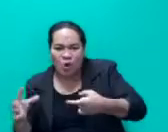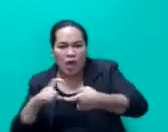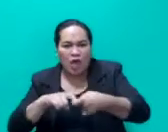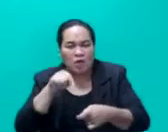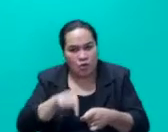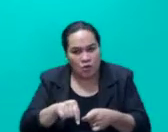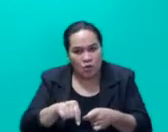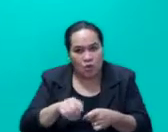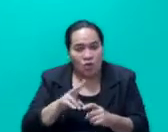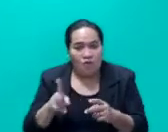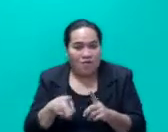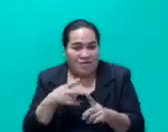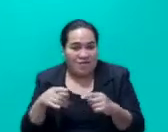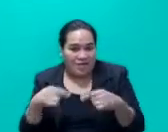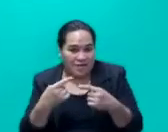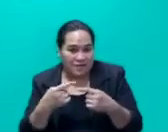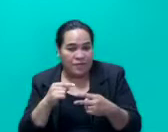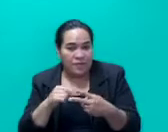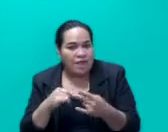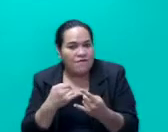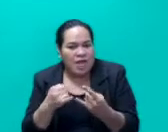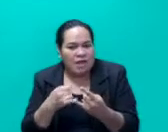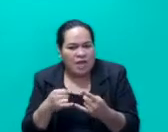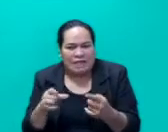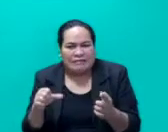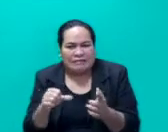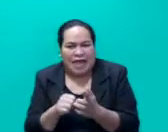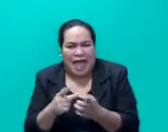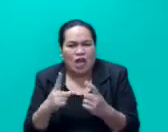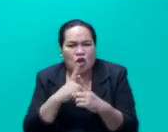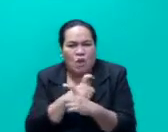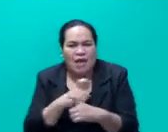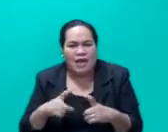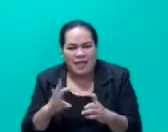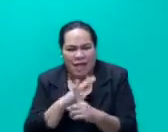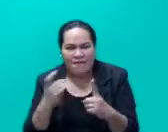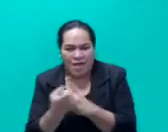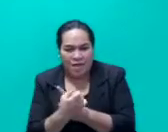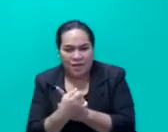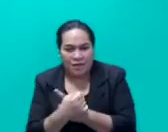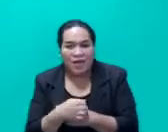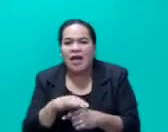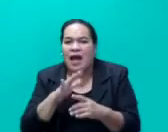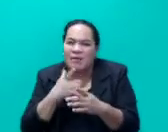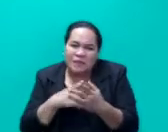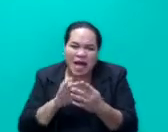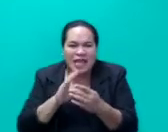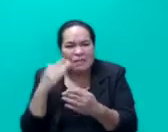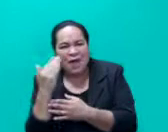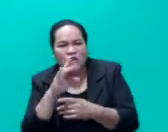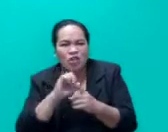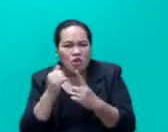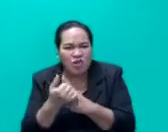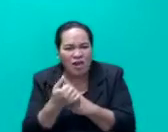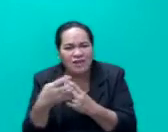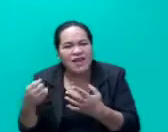and girls programming takes place in a very complex environment of social change processes, and a variety of tools and approaches are